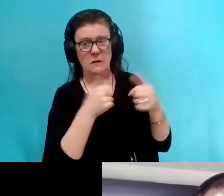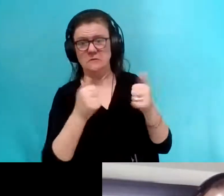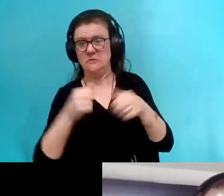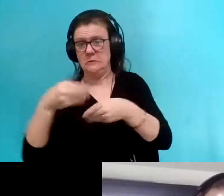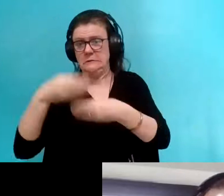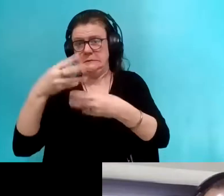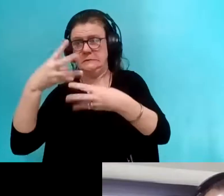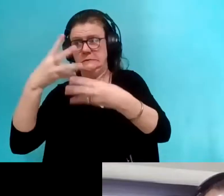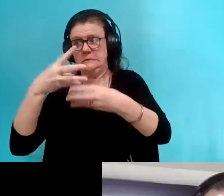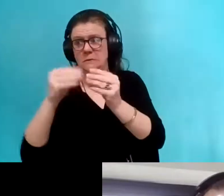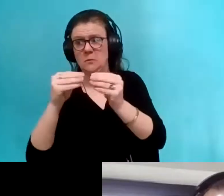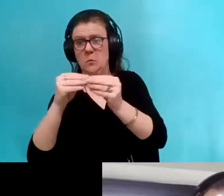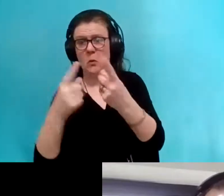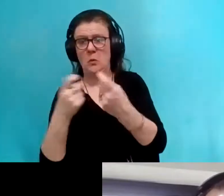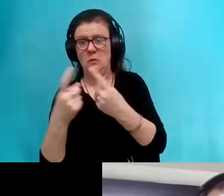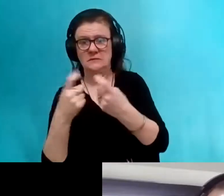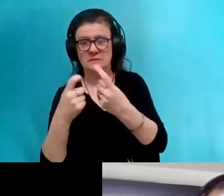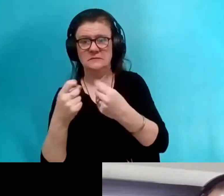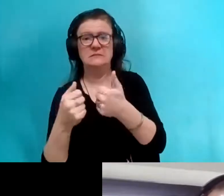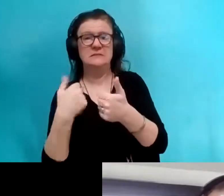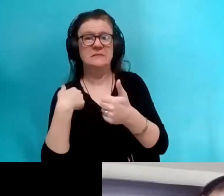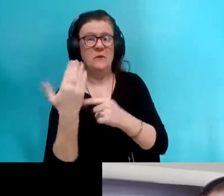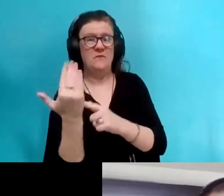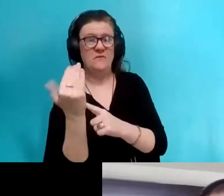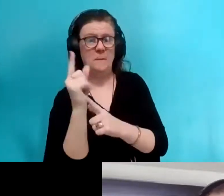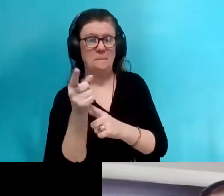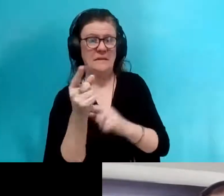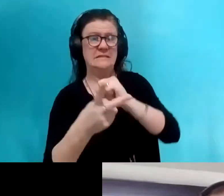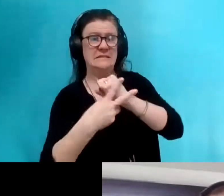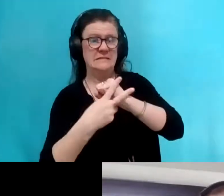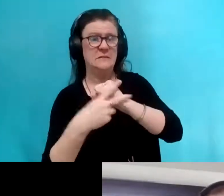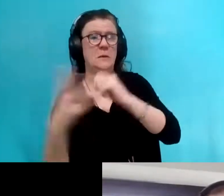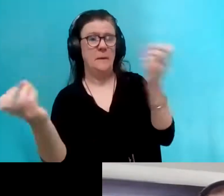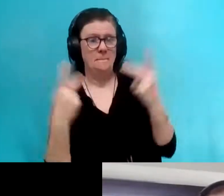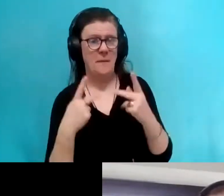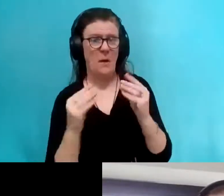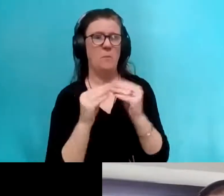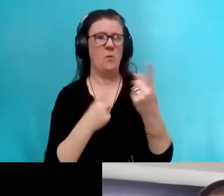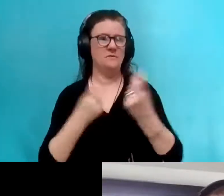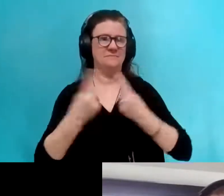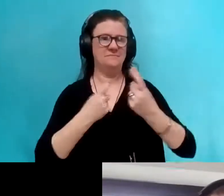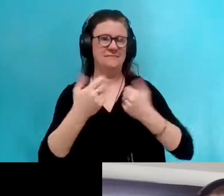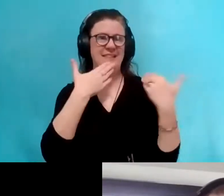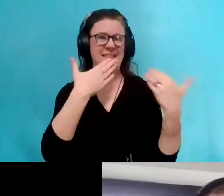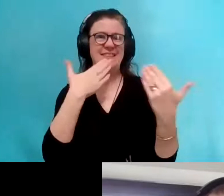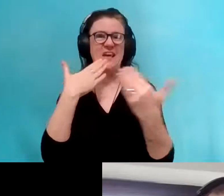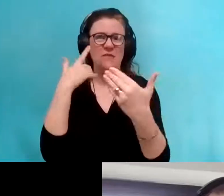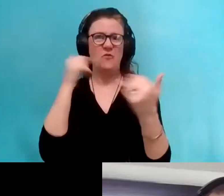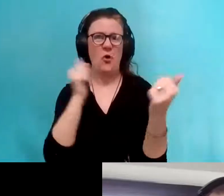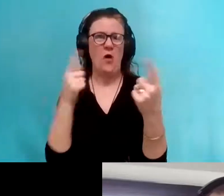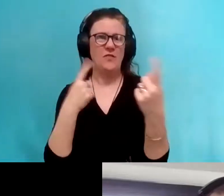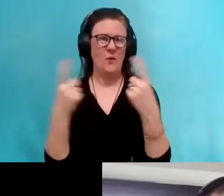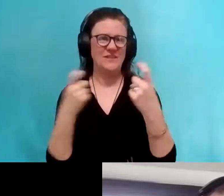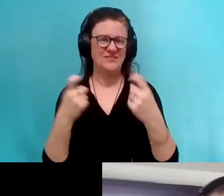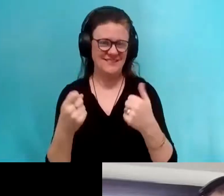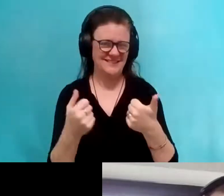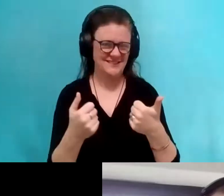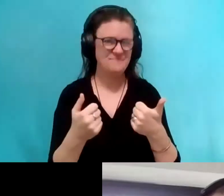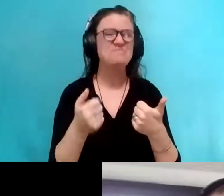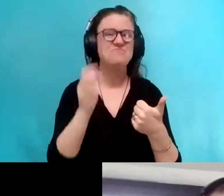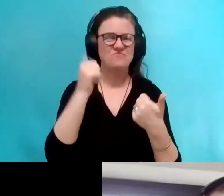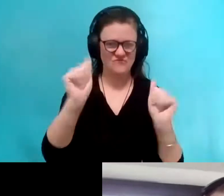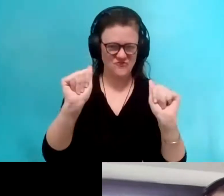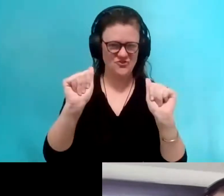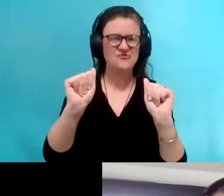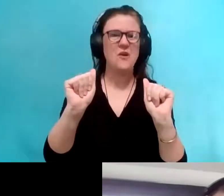us to reserve that 15 minutes so we can come back to you with some of the others. Thanks everybody for all the questions that are coming in, and we will try and